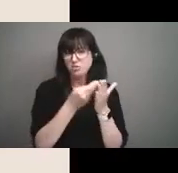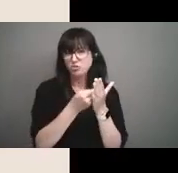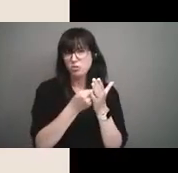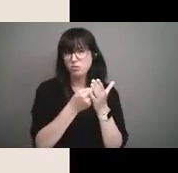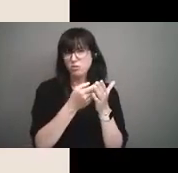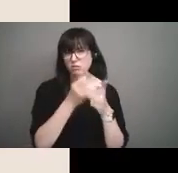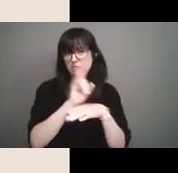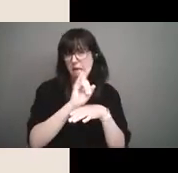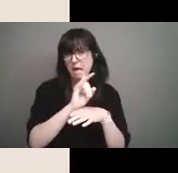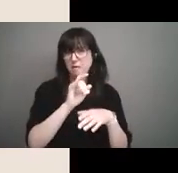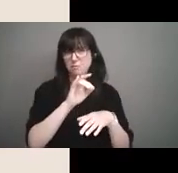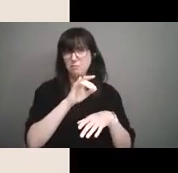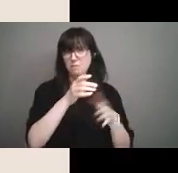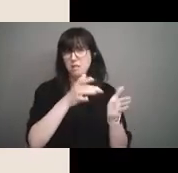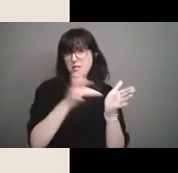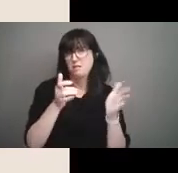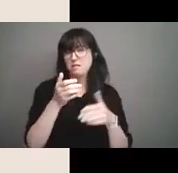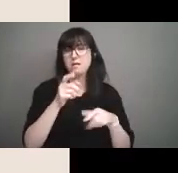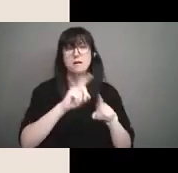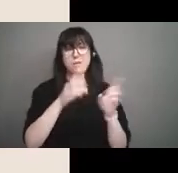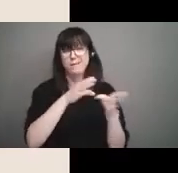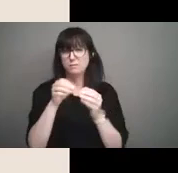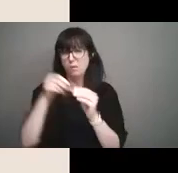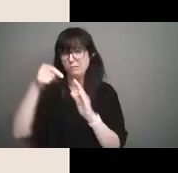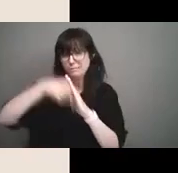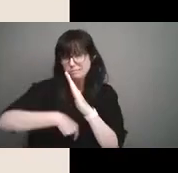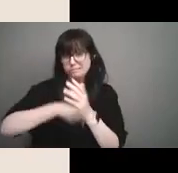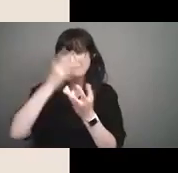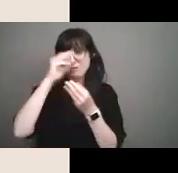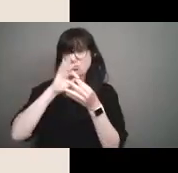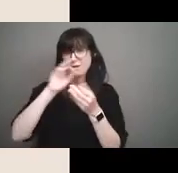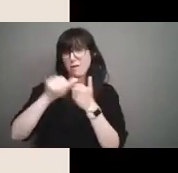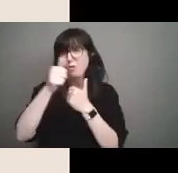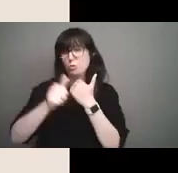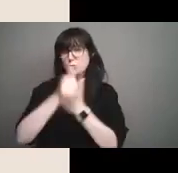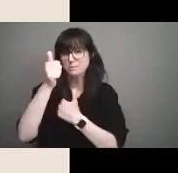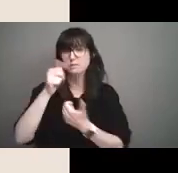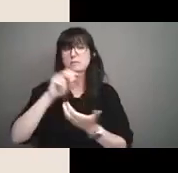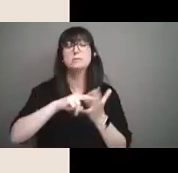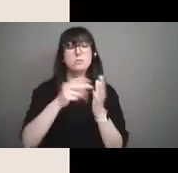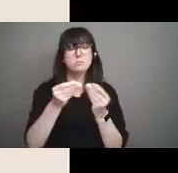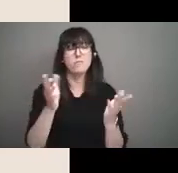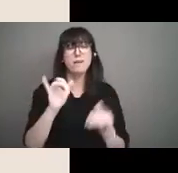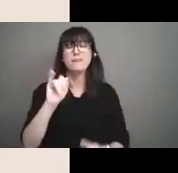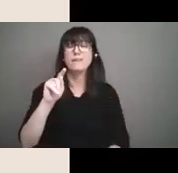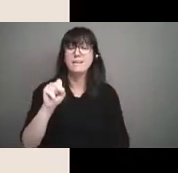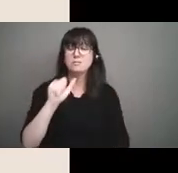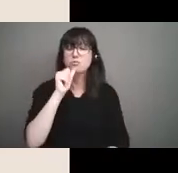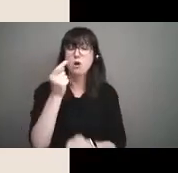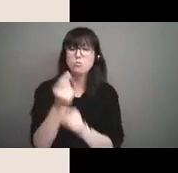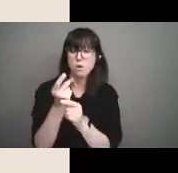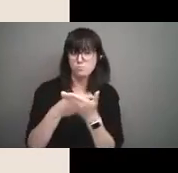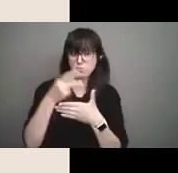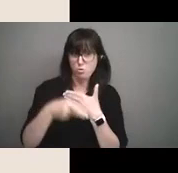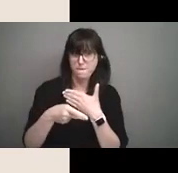scams and things like that, but maybe not some of the more detailed information about risks. So we delivered the It's Not Right program, bystander